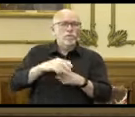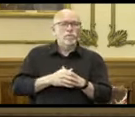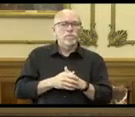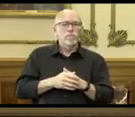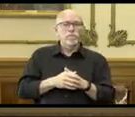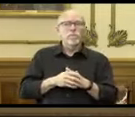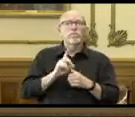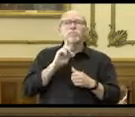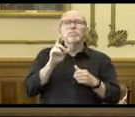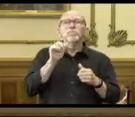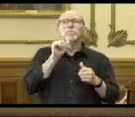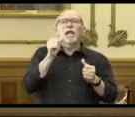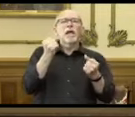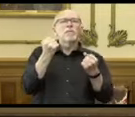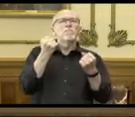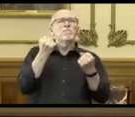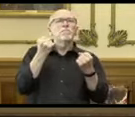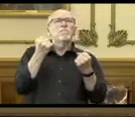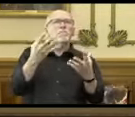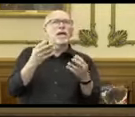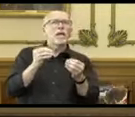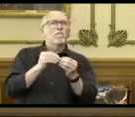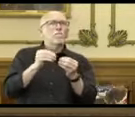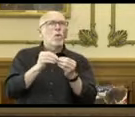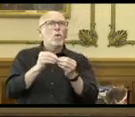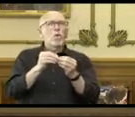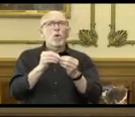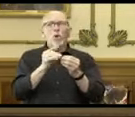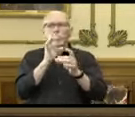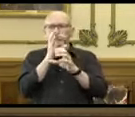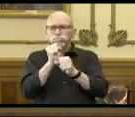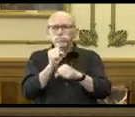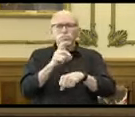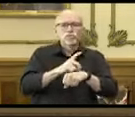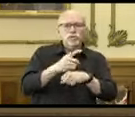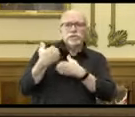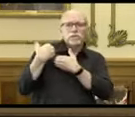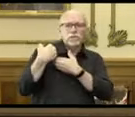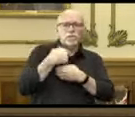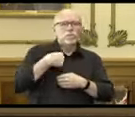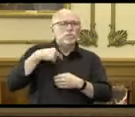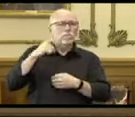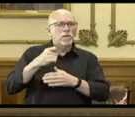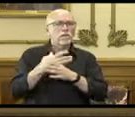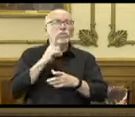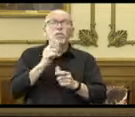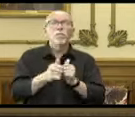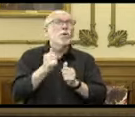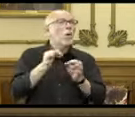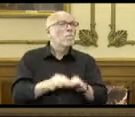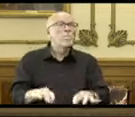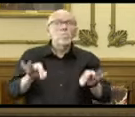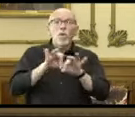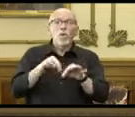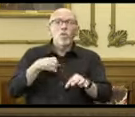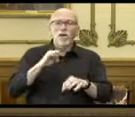aren't many more compelling things or duties that we share that are more important than setting up the next generation for